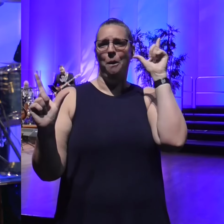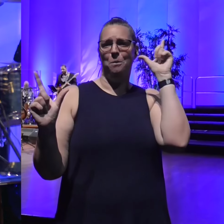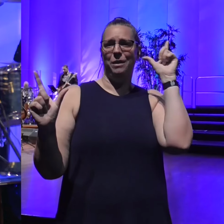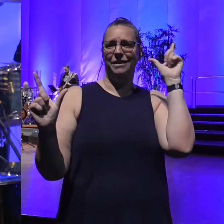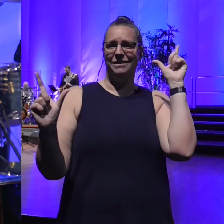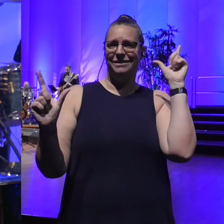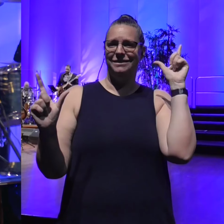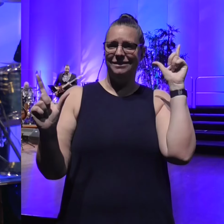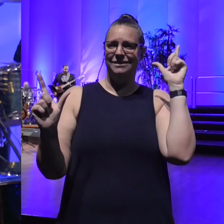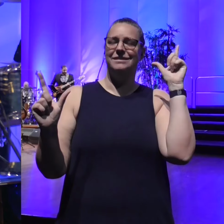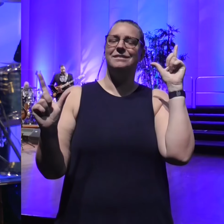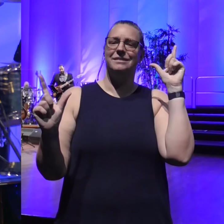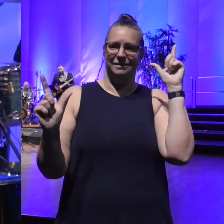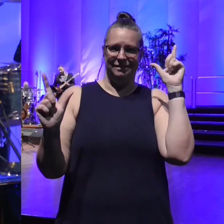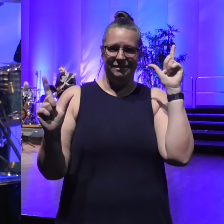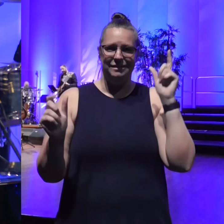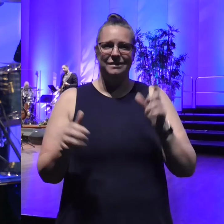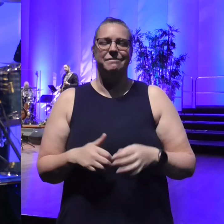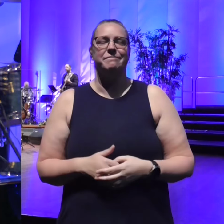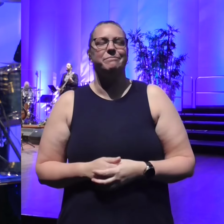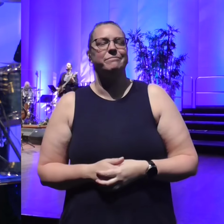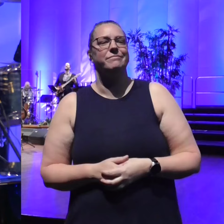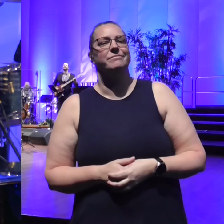your eyes.